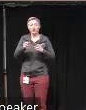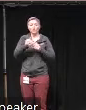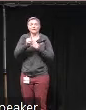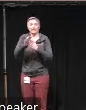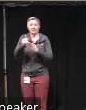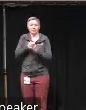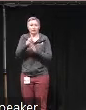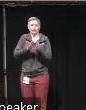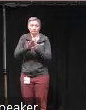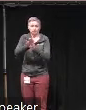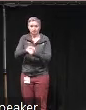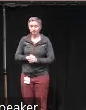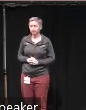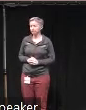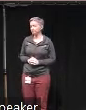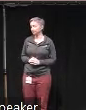as well.